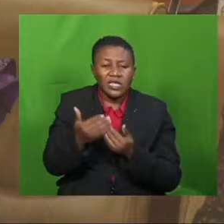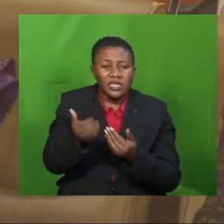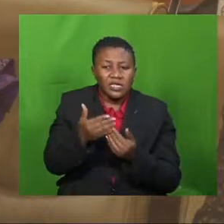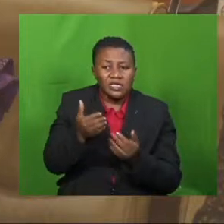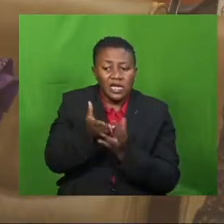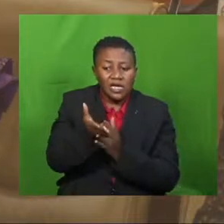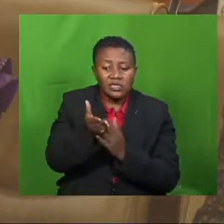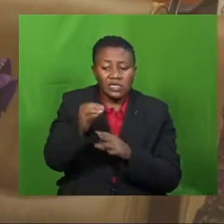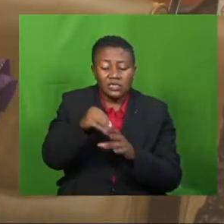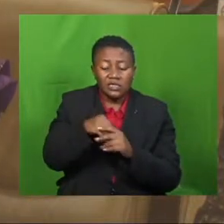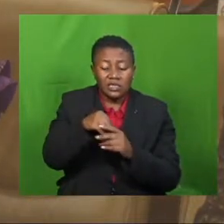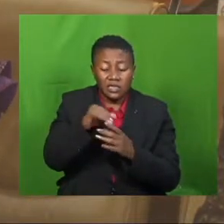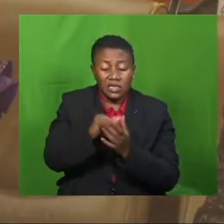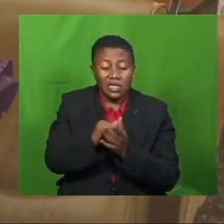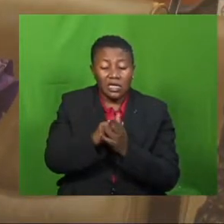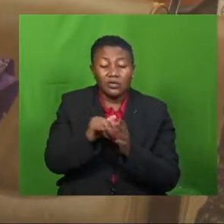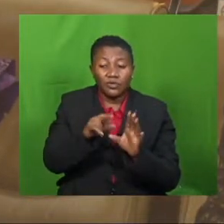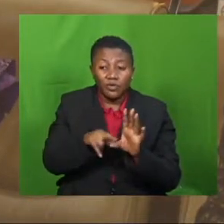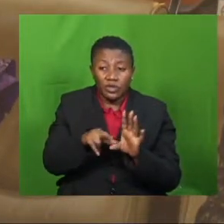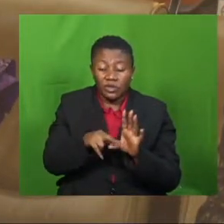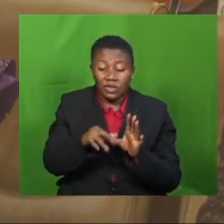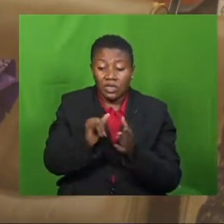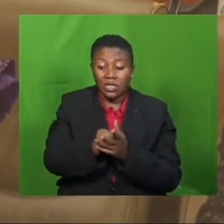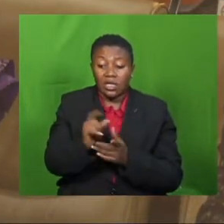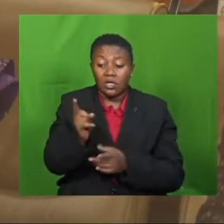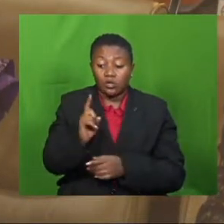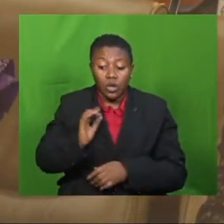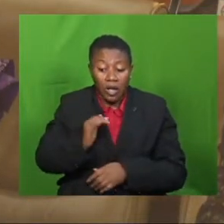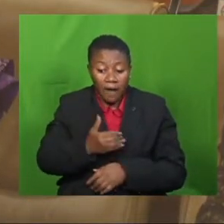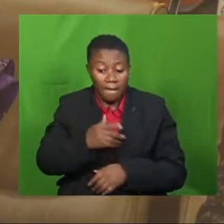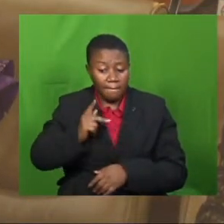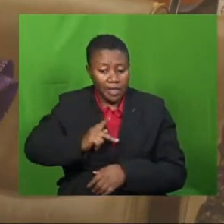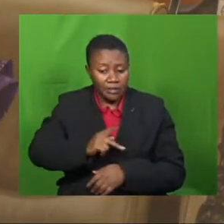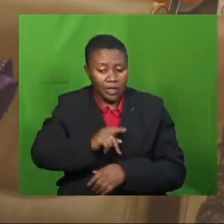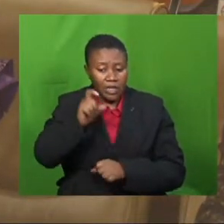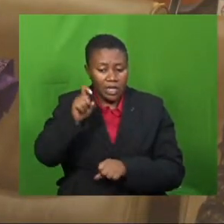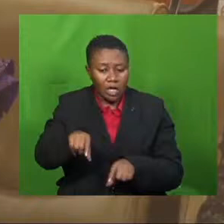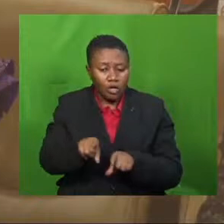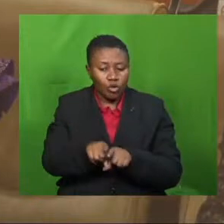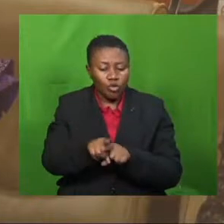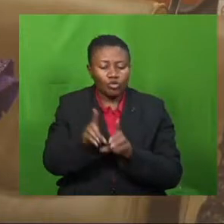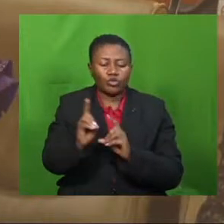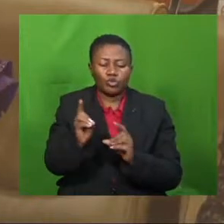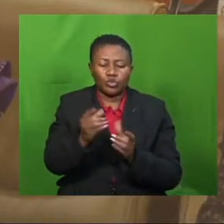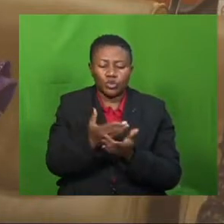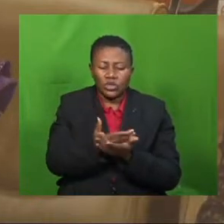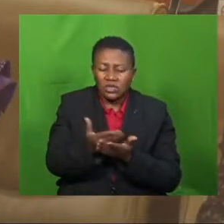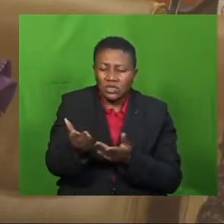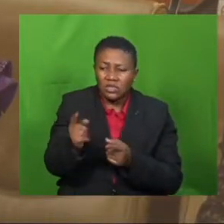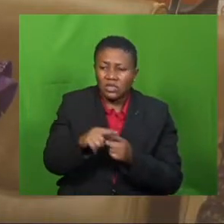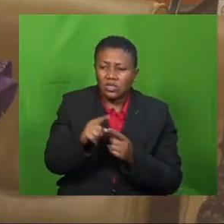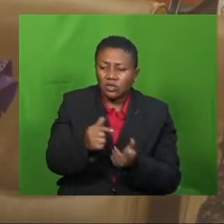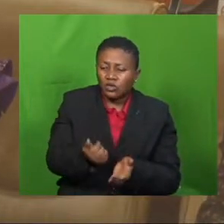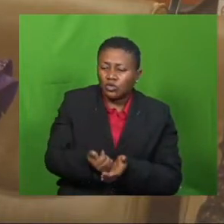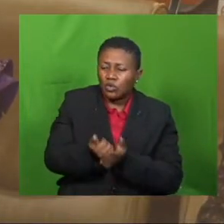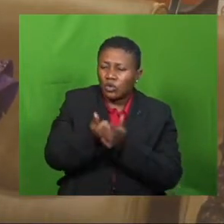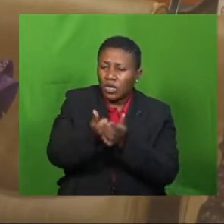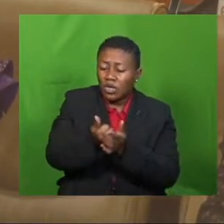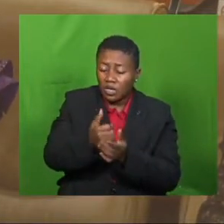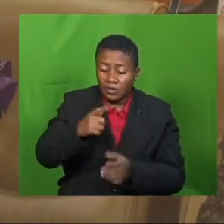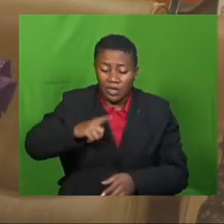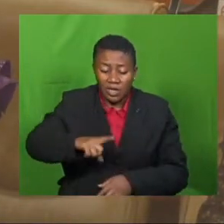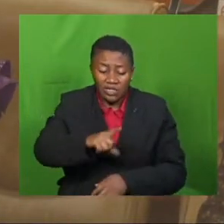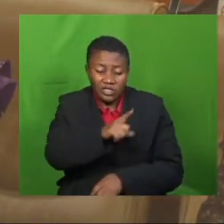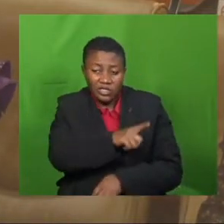region. And that's where our parliaments can also play a role in harmonizing the disparate pieces of